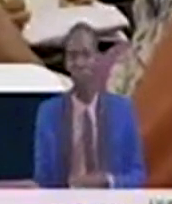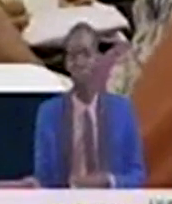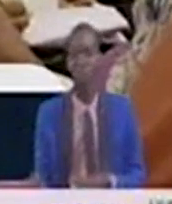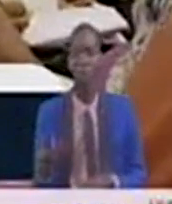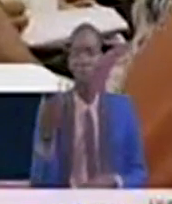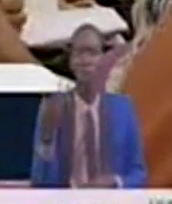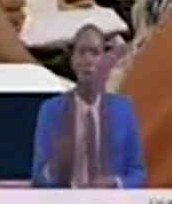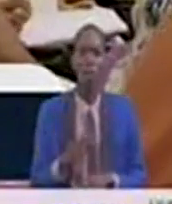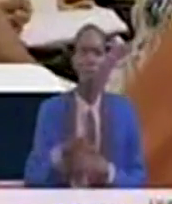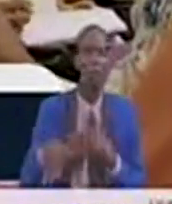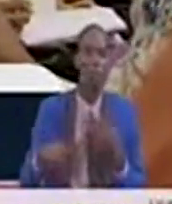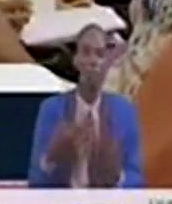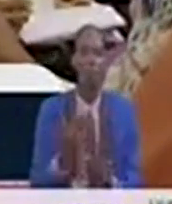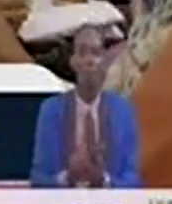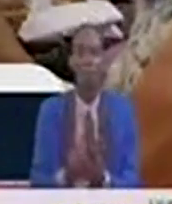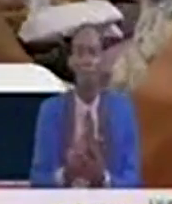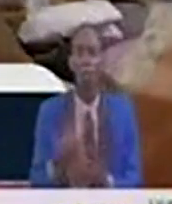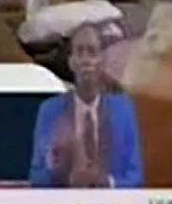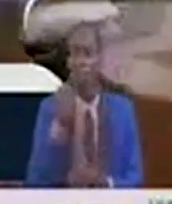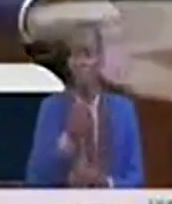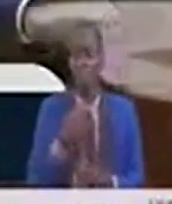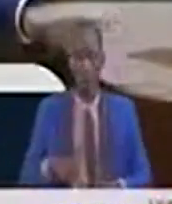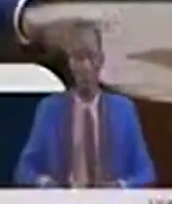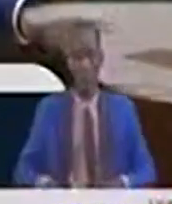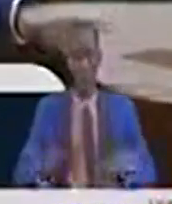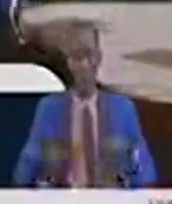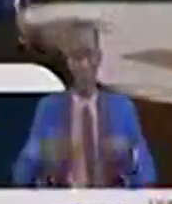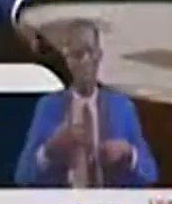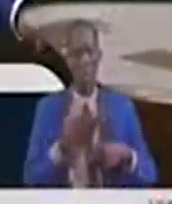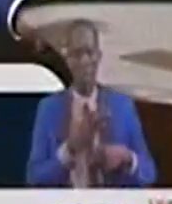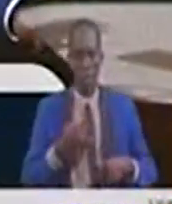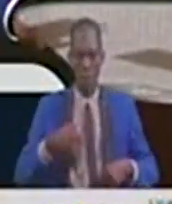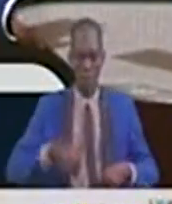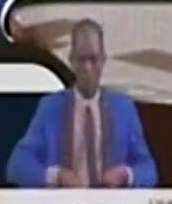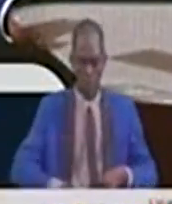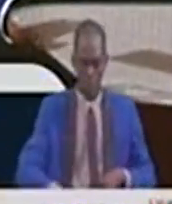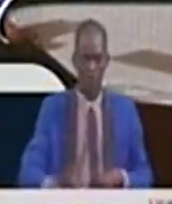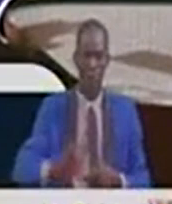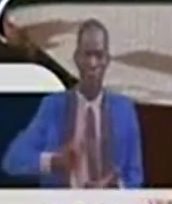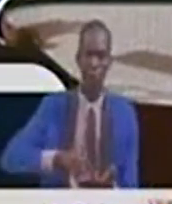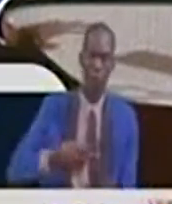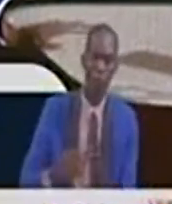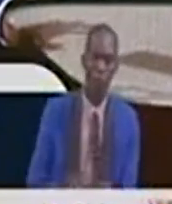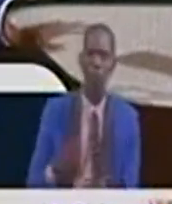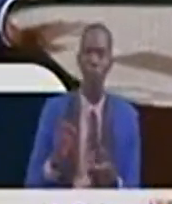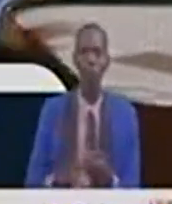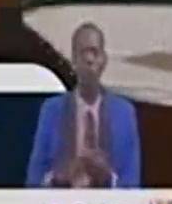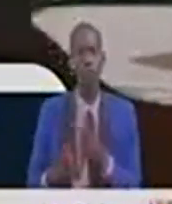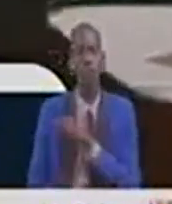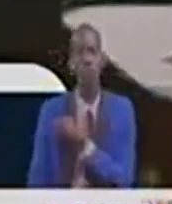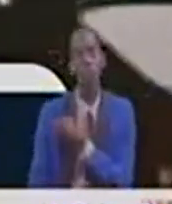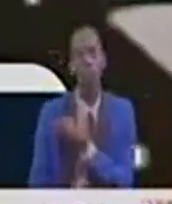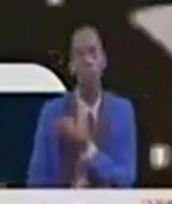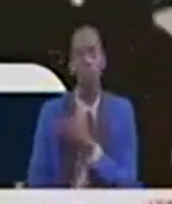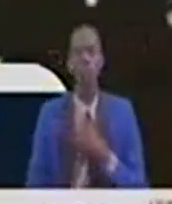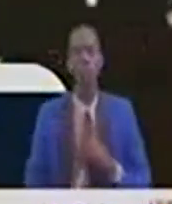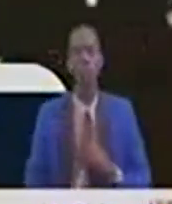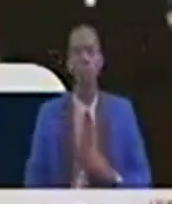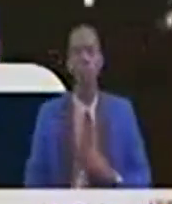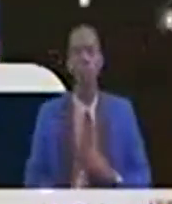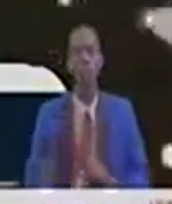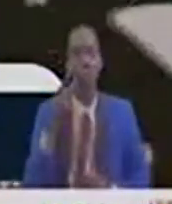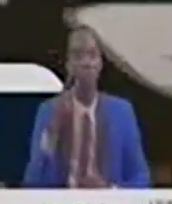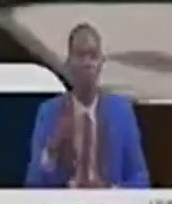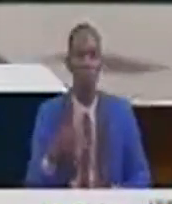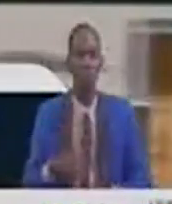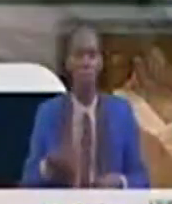of all who live and succumb under temptation. Look at chapter 7